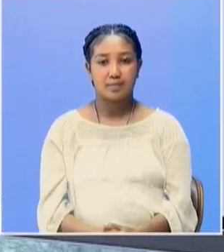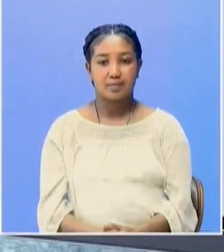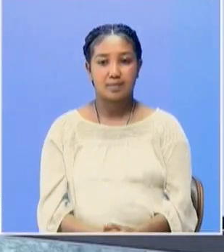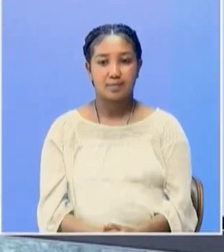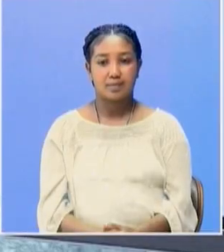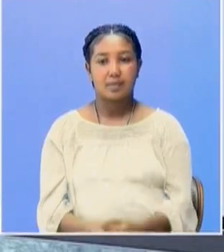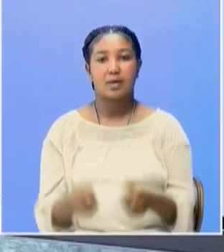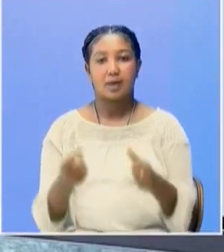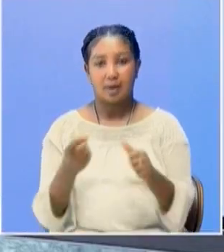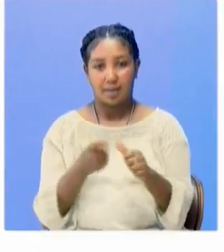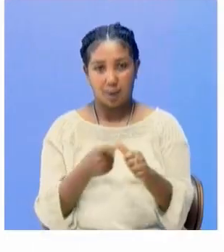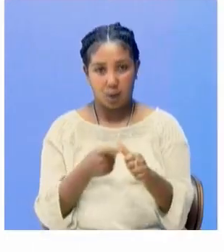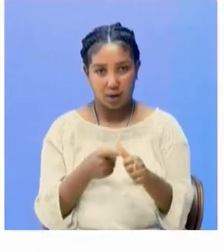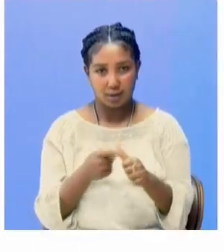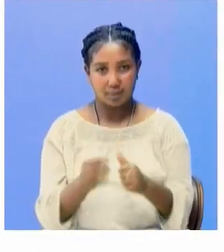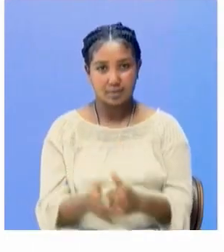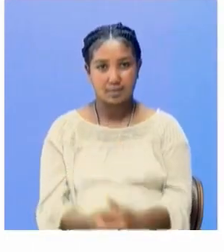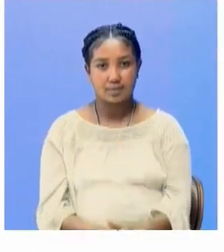Number 1,